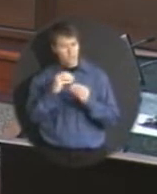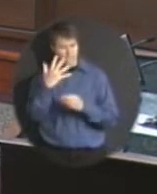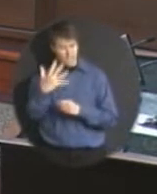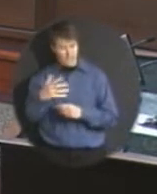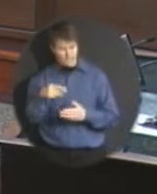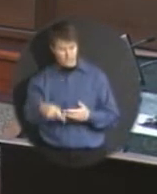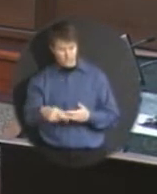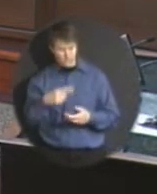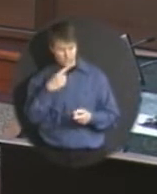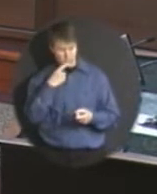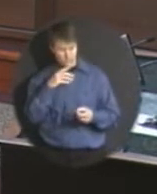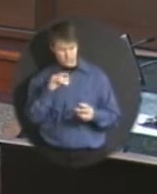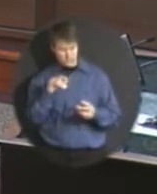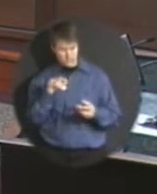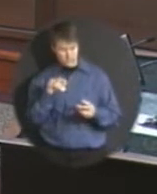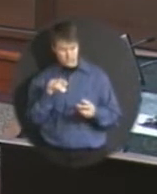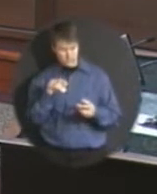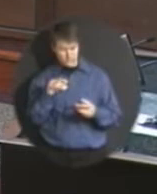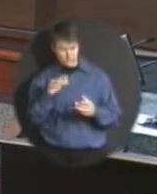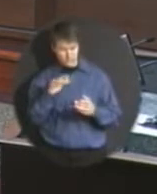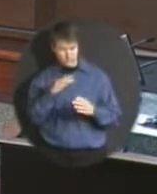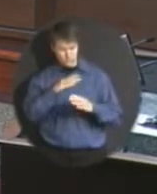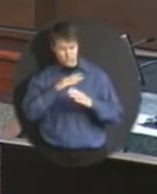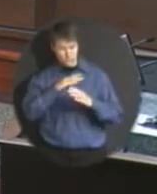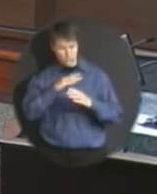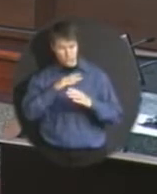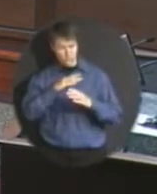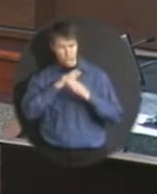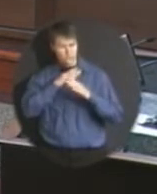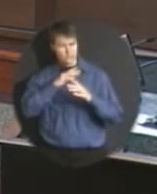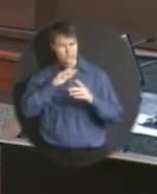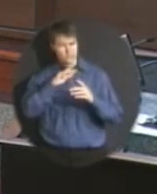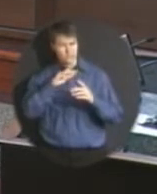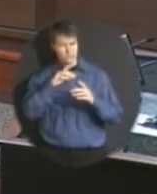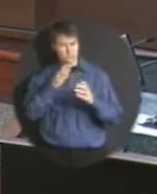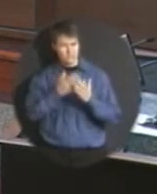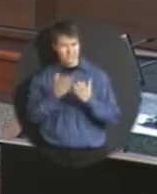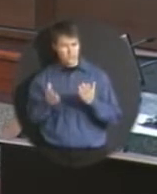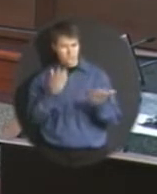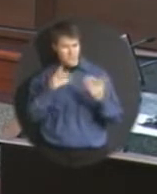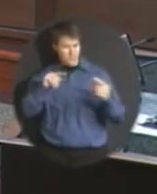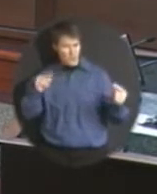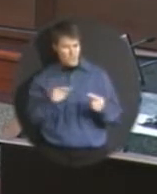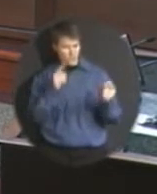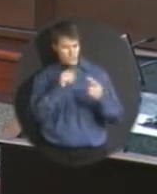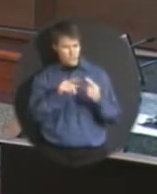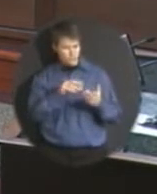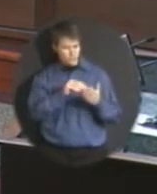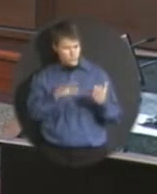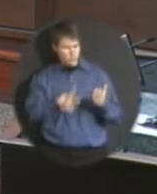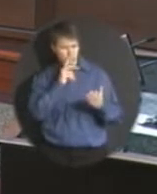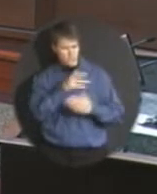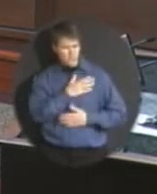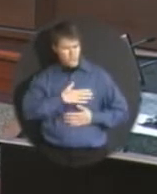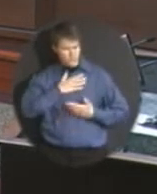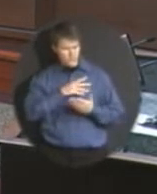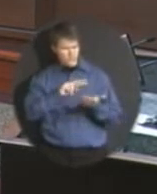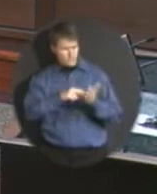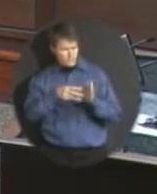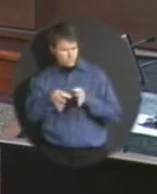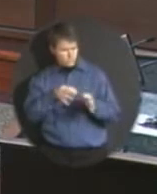that is measures designed to restrict minors' access to materials that may be harmful to them. I would appreciate a, definition of